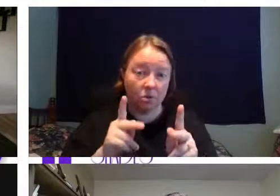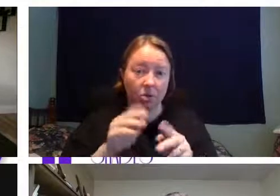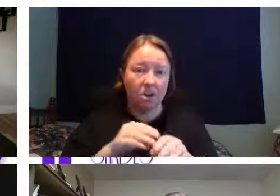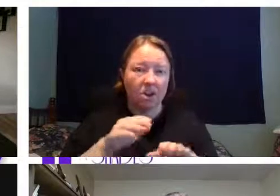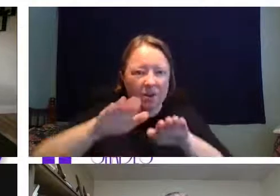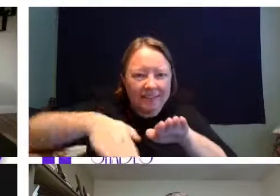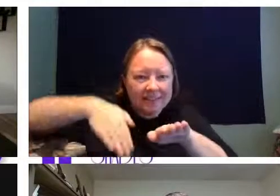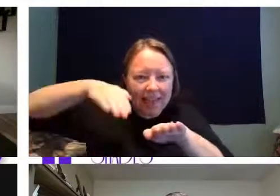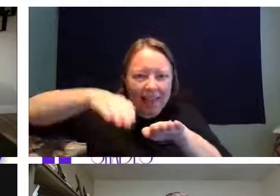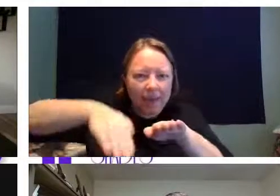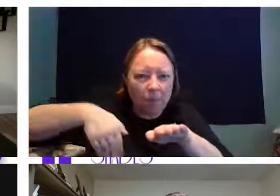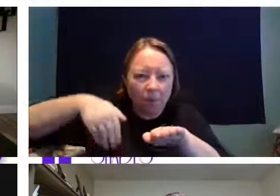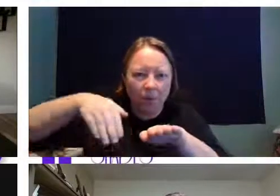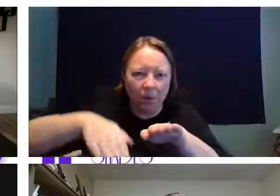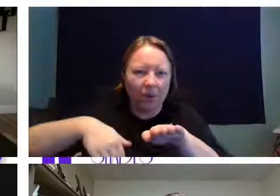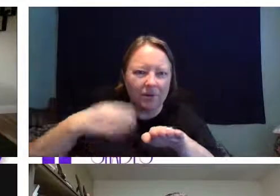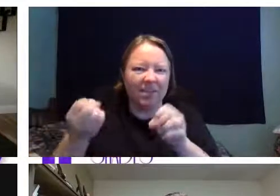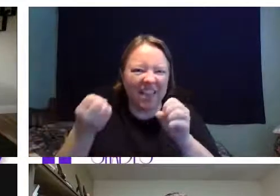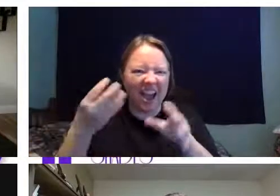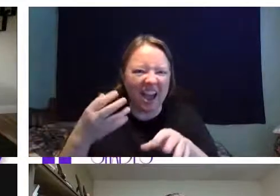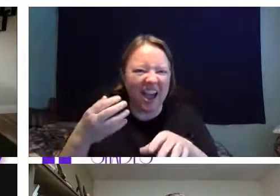lot. There was a lot of,